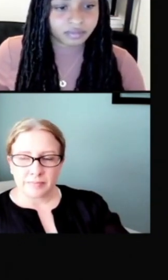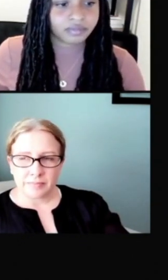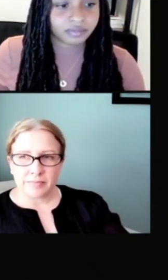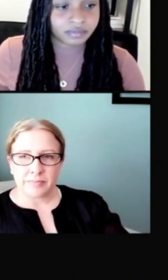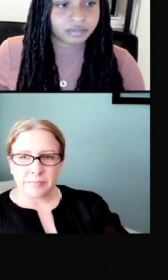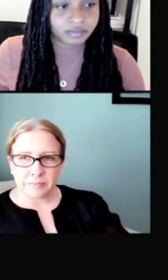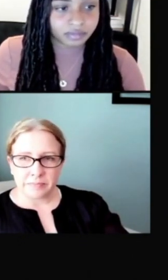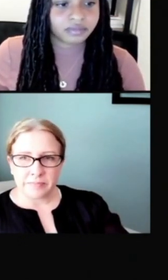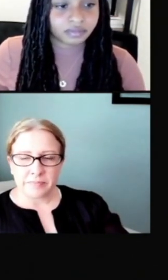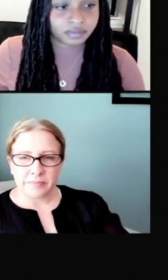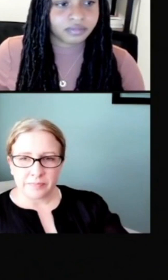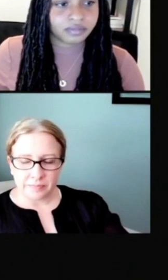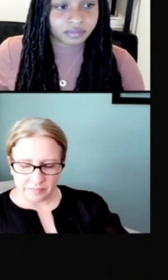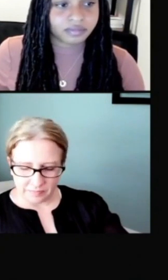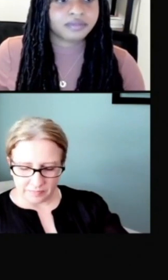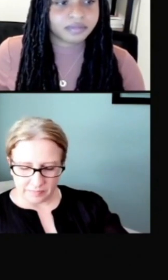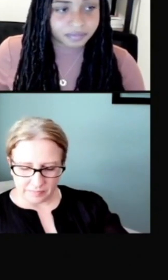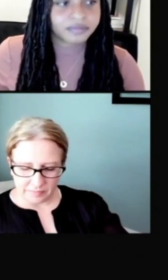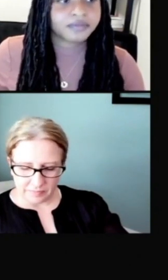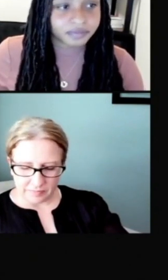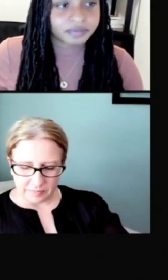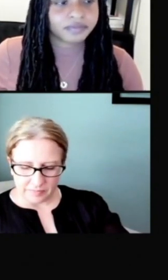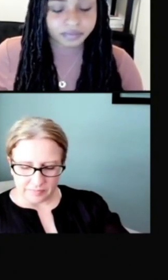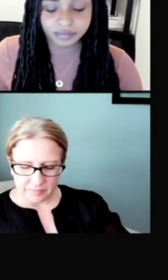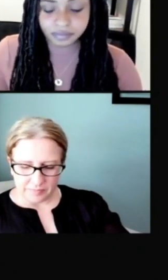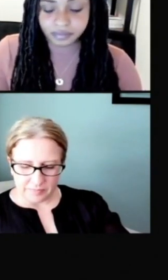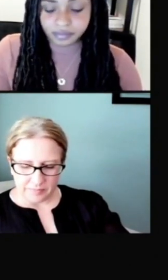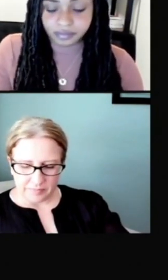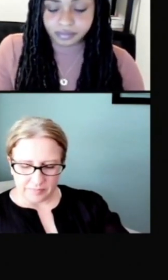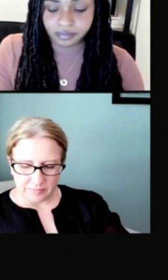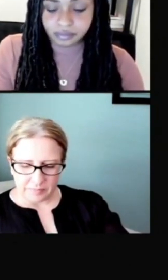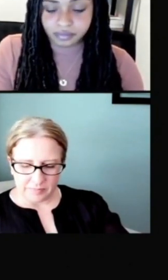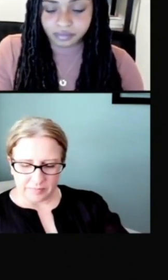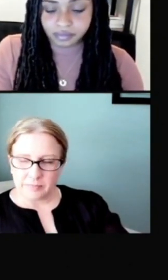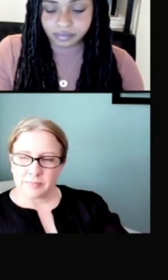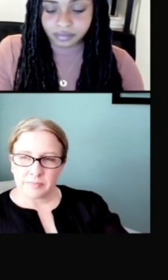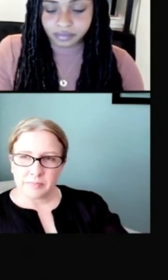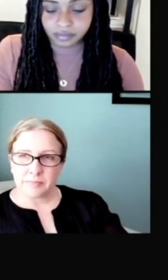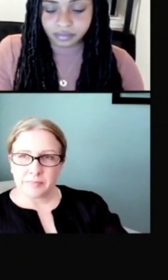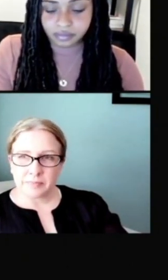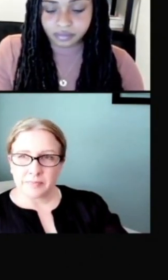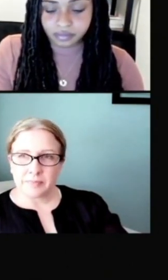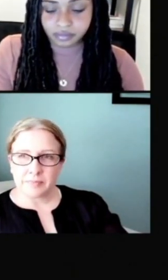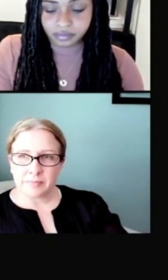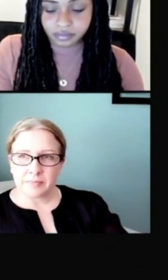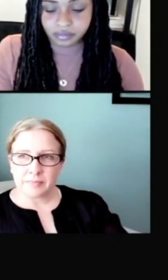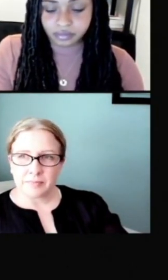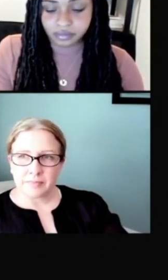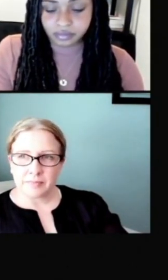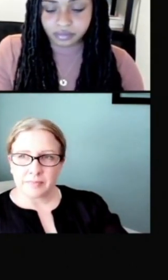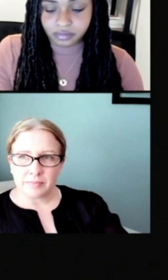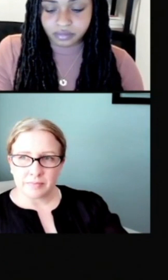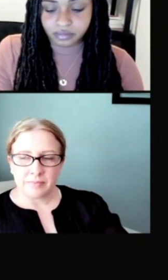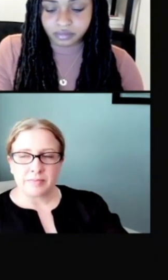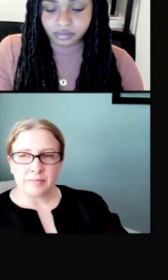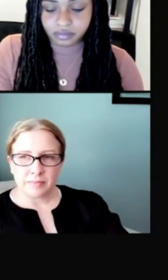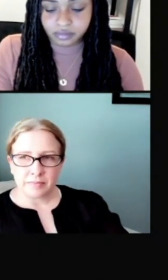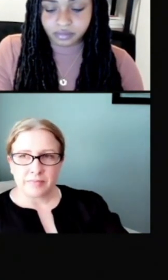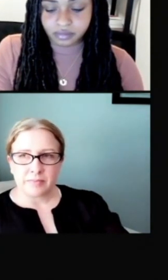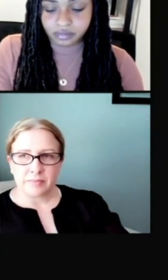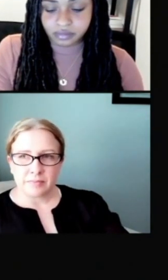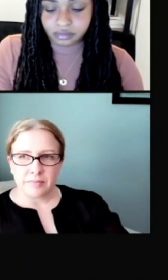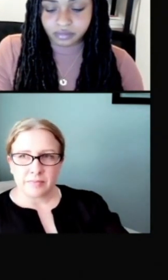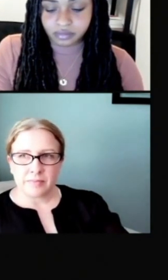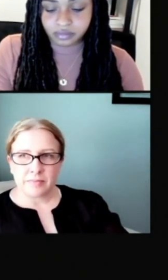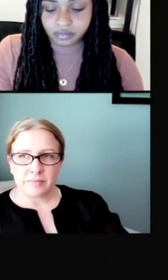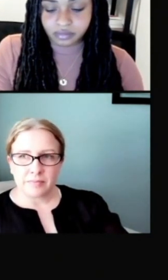can do what you need to do with that information. We hope you make the right choice. And in this case, we really do hope that everyone here gets vaccinated so we can get